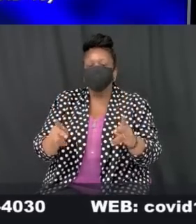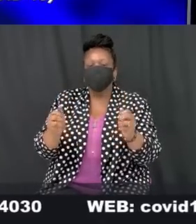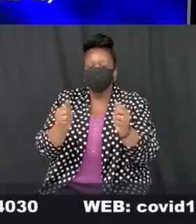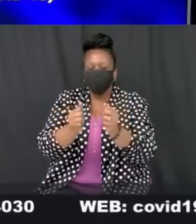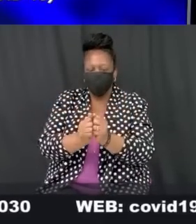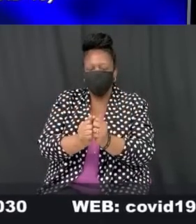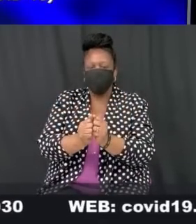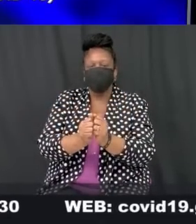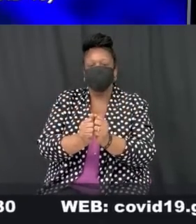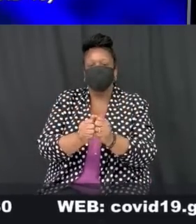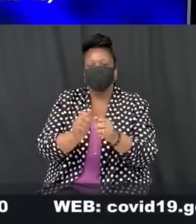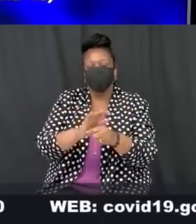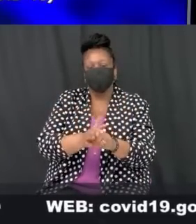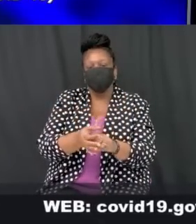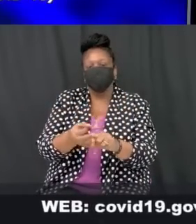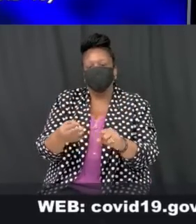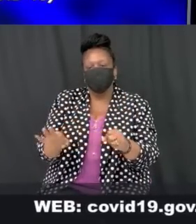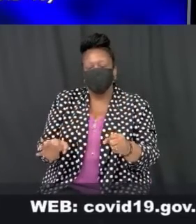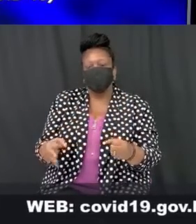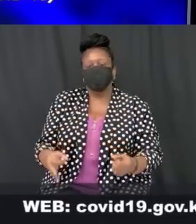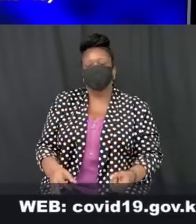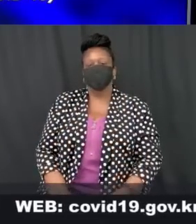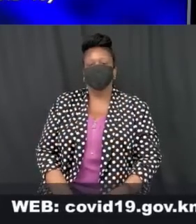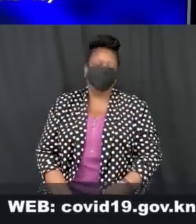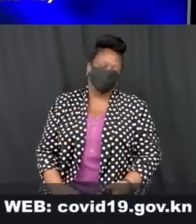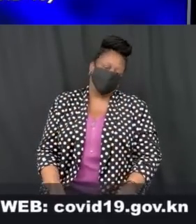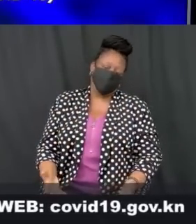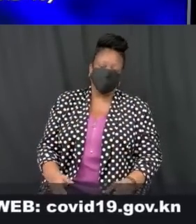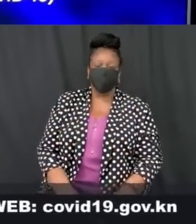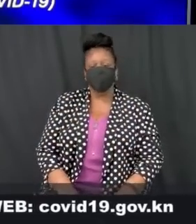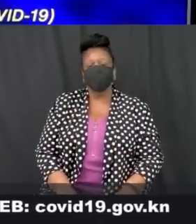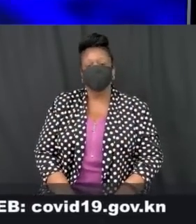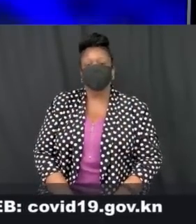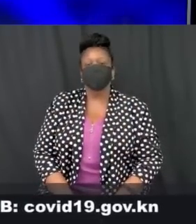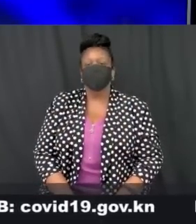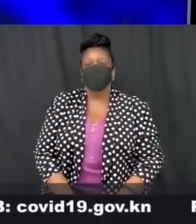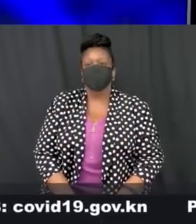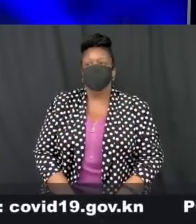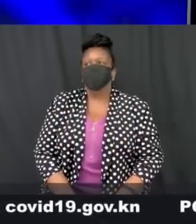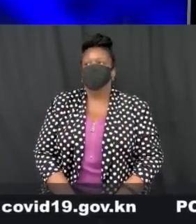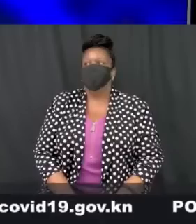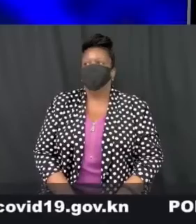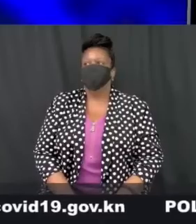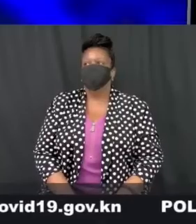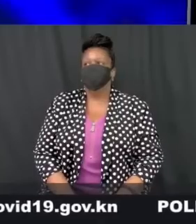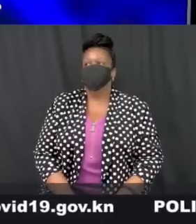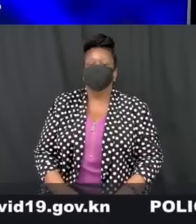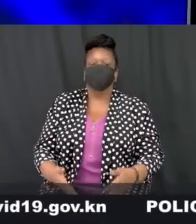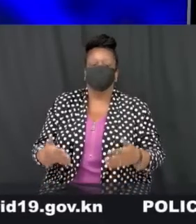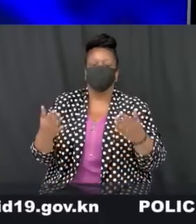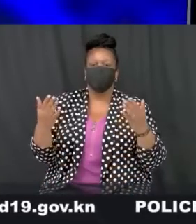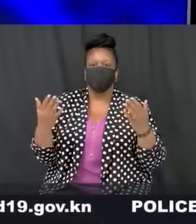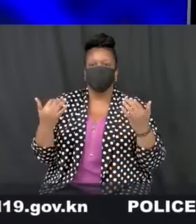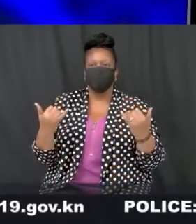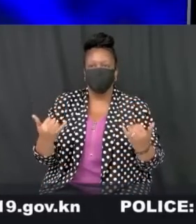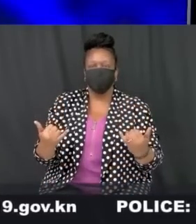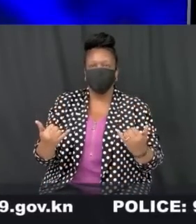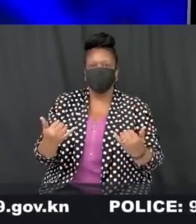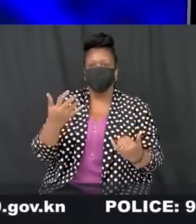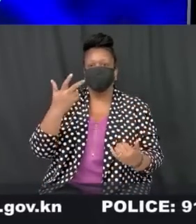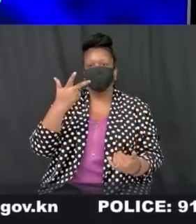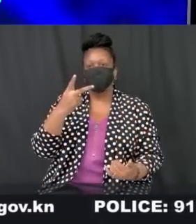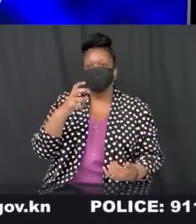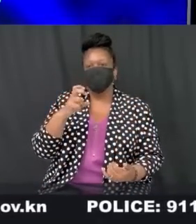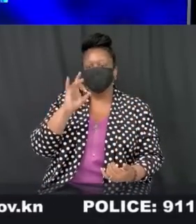I would say in terms of my response to that question. And in terms of the 318